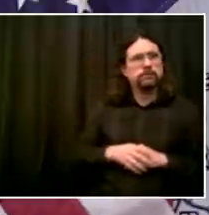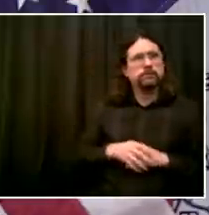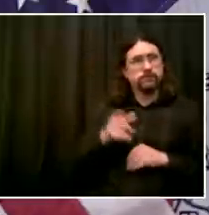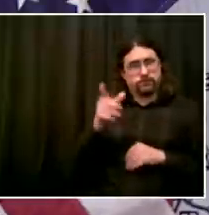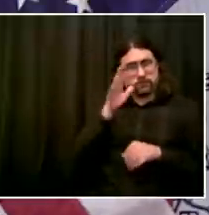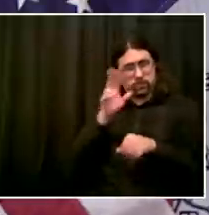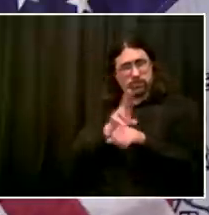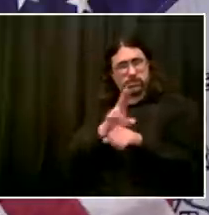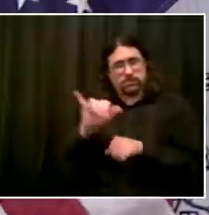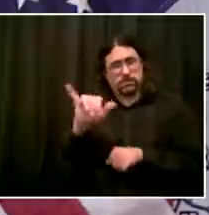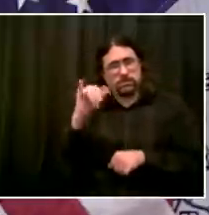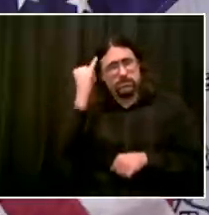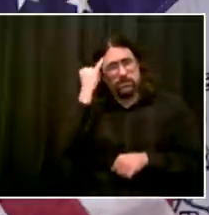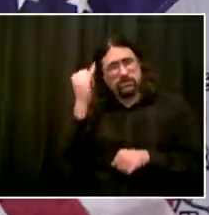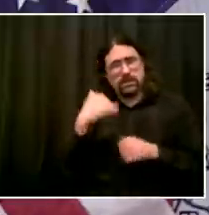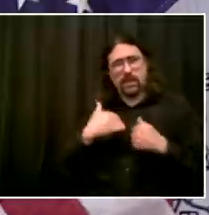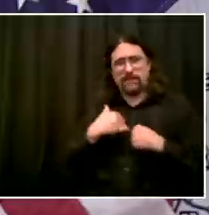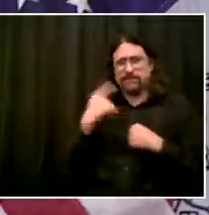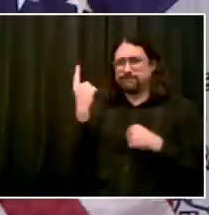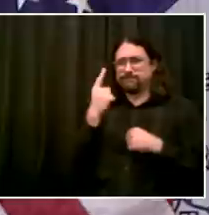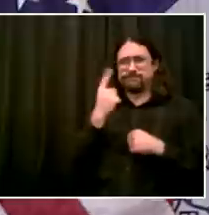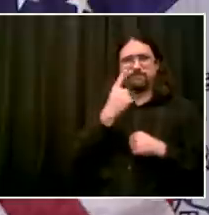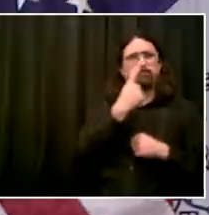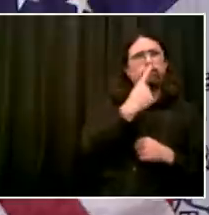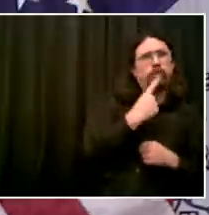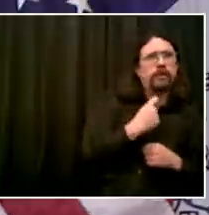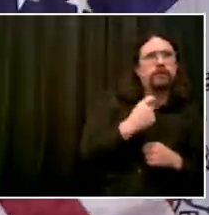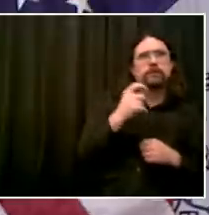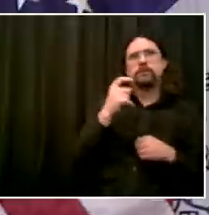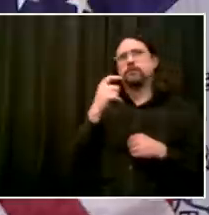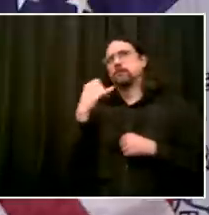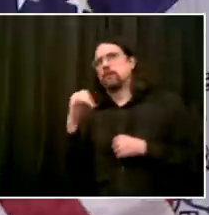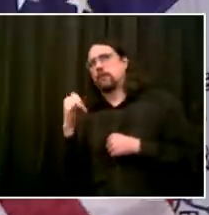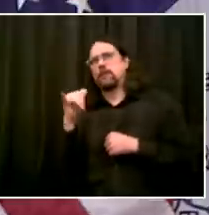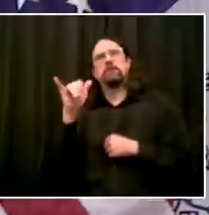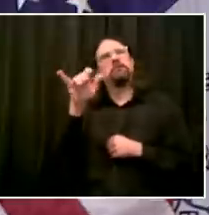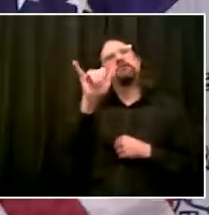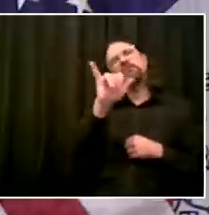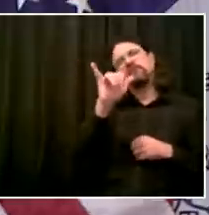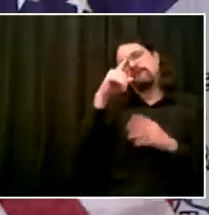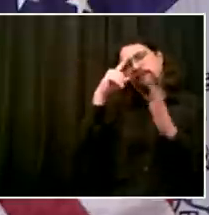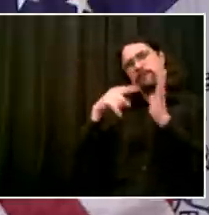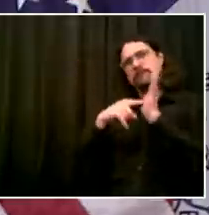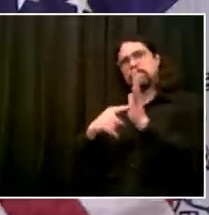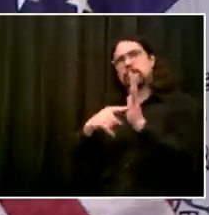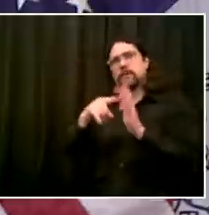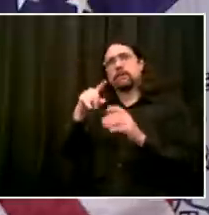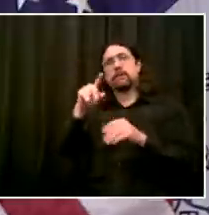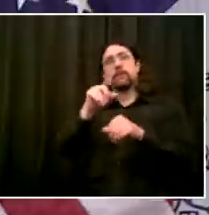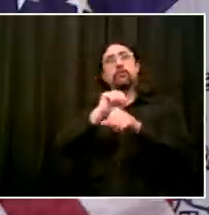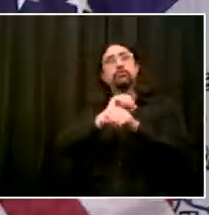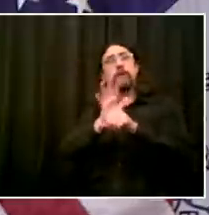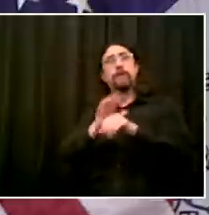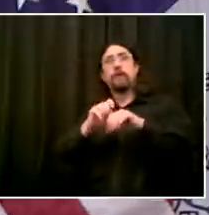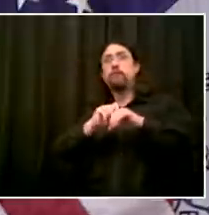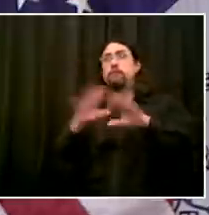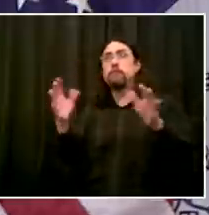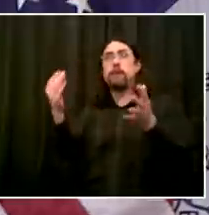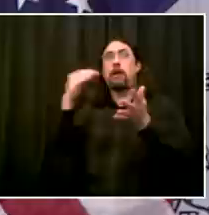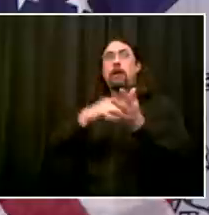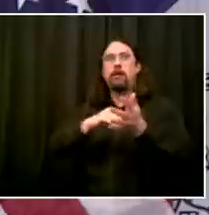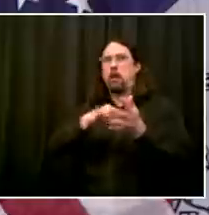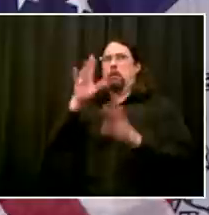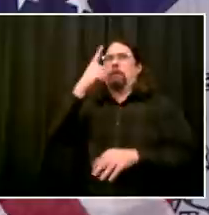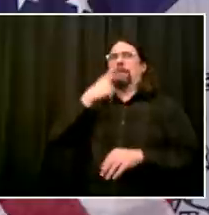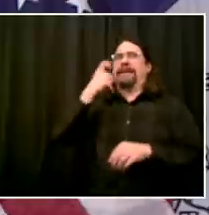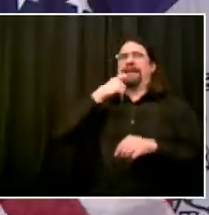zone, so people would know that they have to kind of put up their guard even more than they have been doing as we start doing this